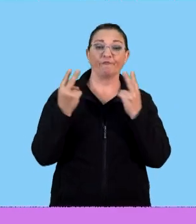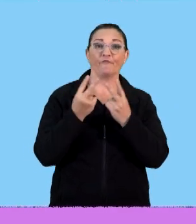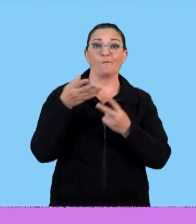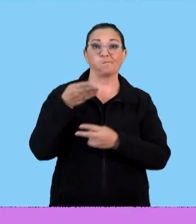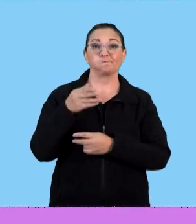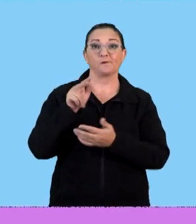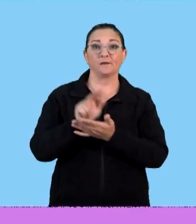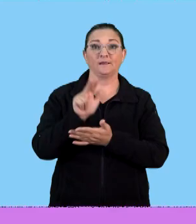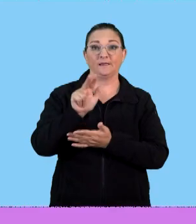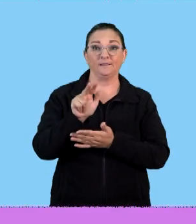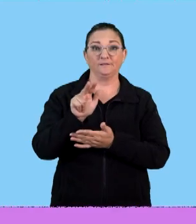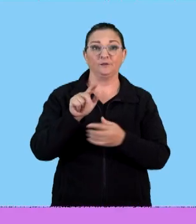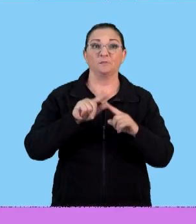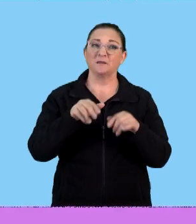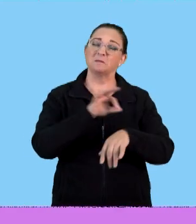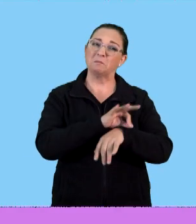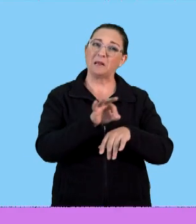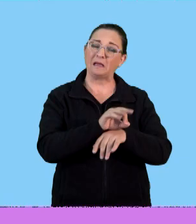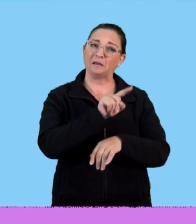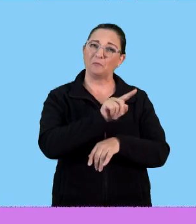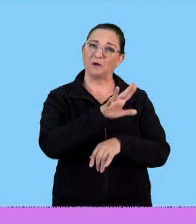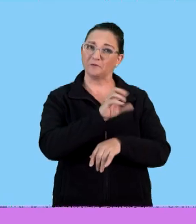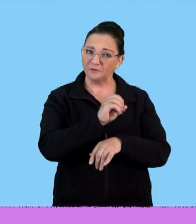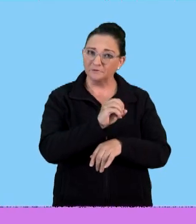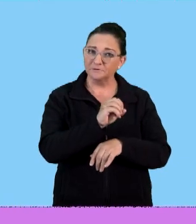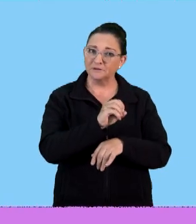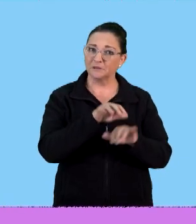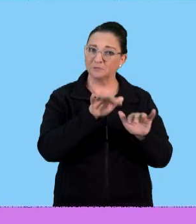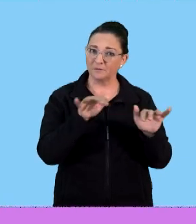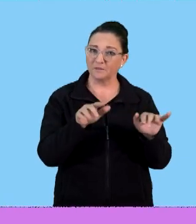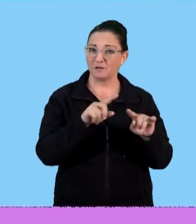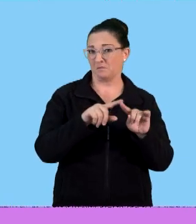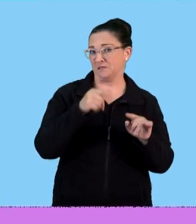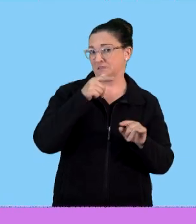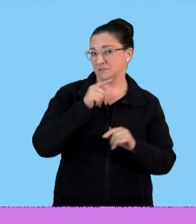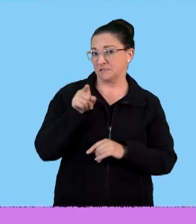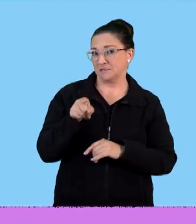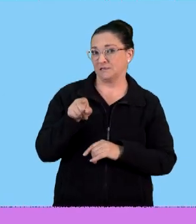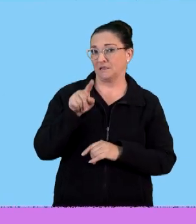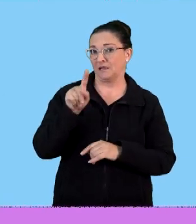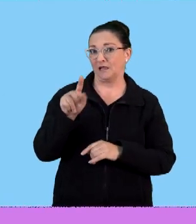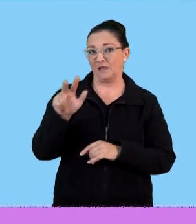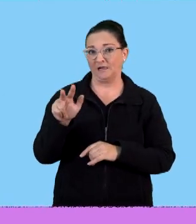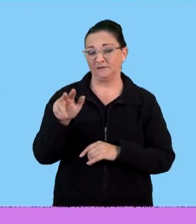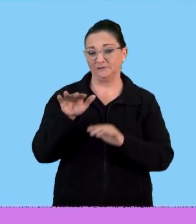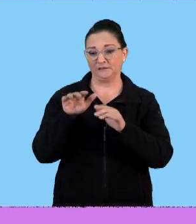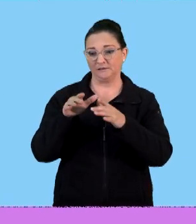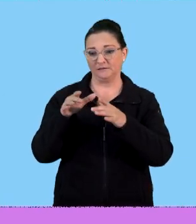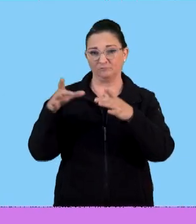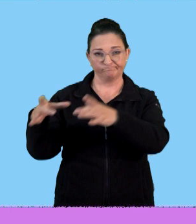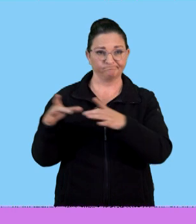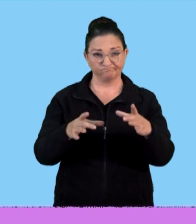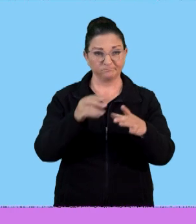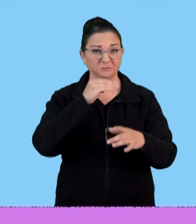invite 150 guests to their wedding. They claim that the 18 tables, right, are enough,